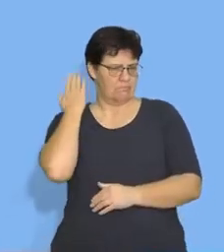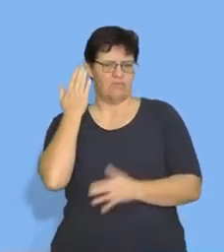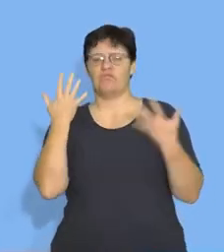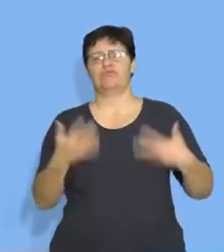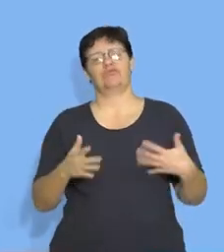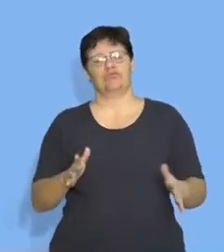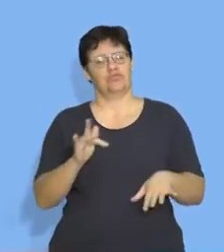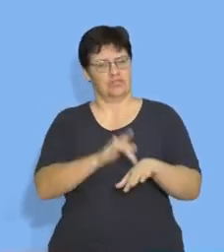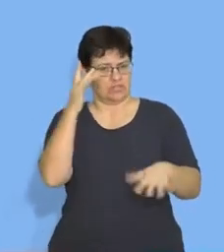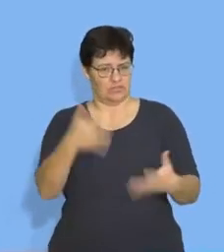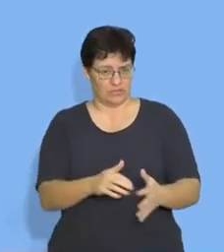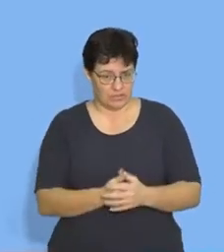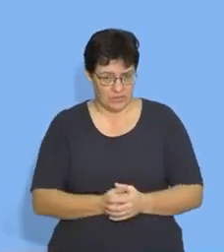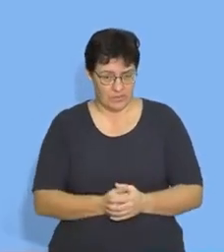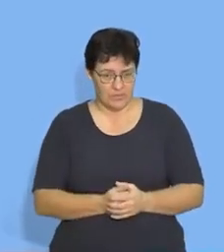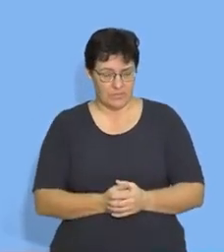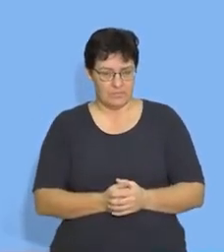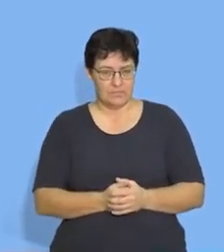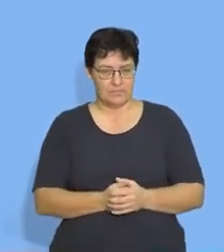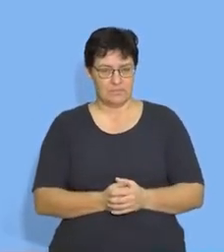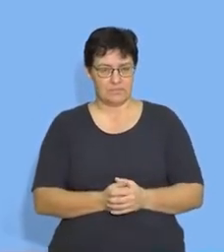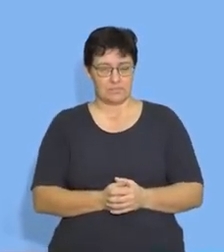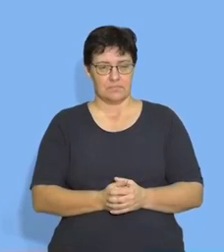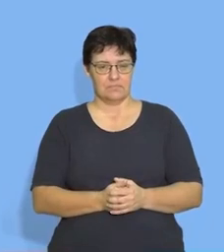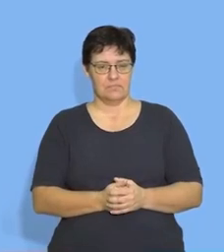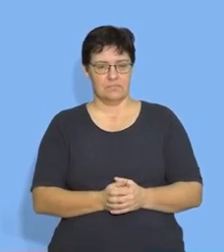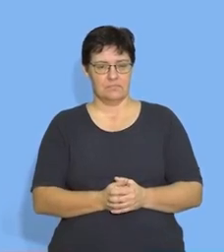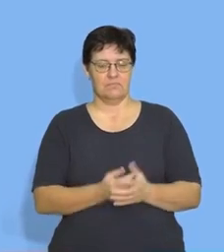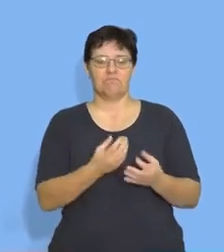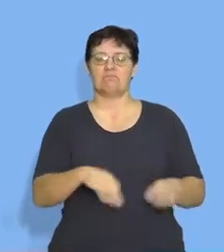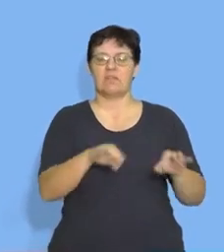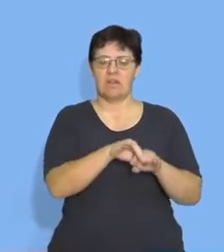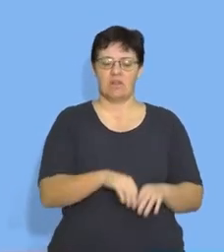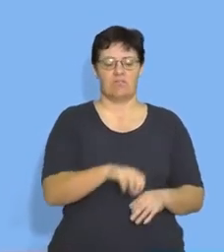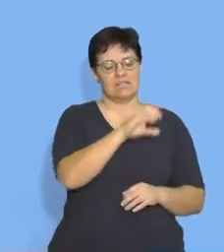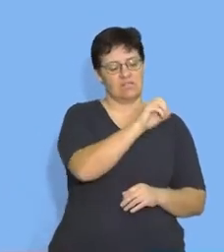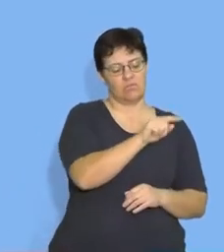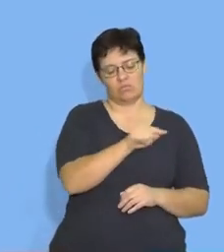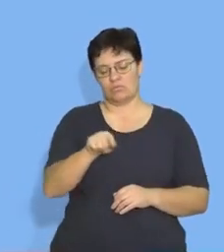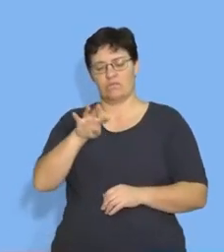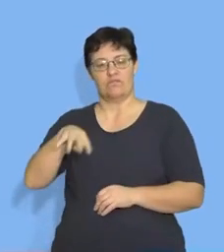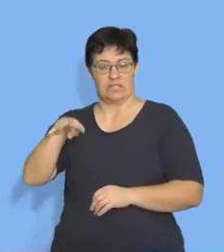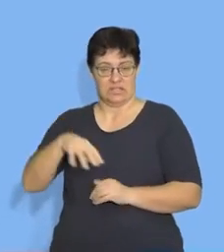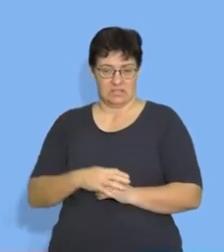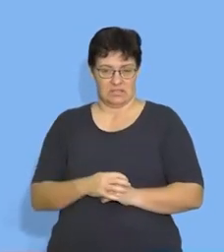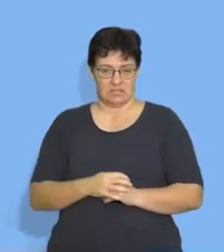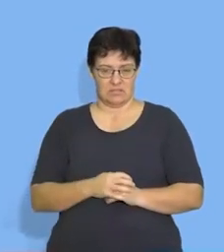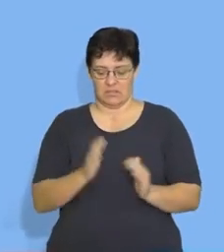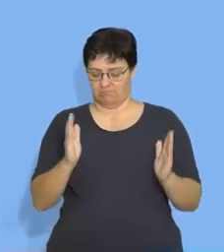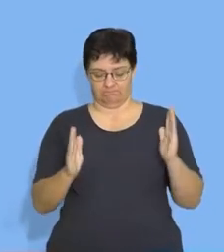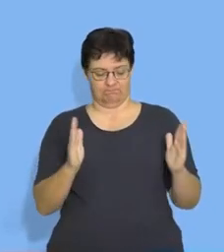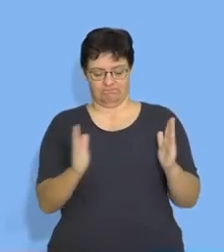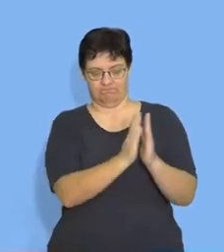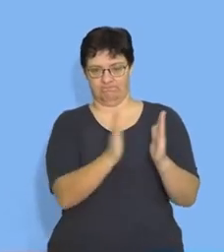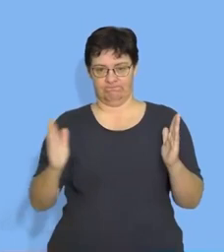scale, earlier to say, okay, the values start from 0 to 14, and then there's everything in between.